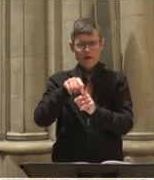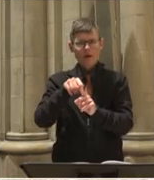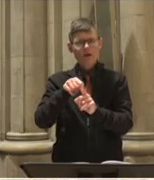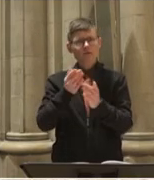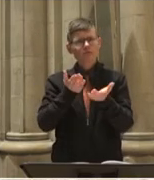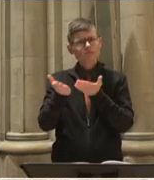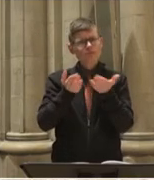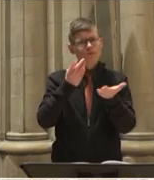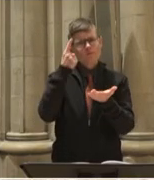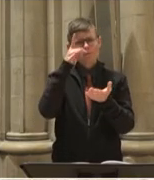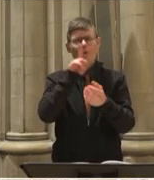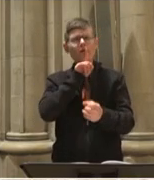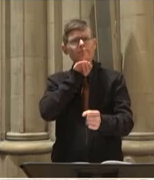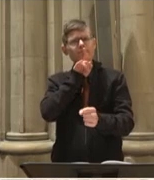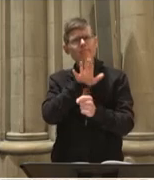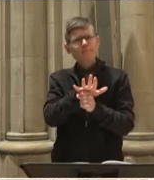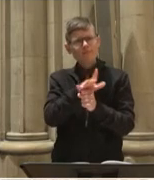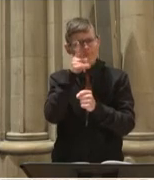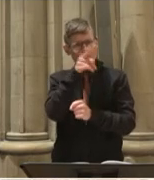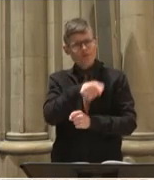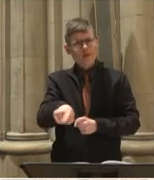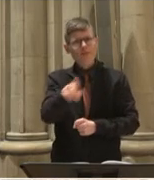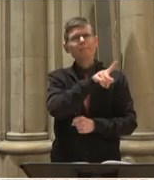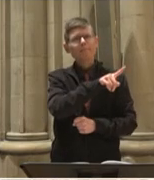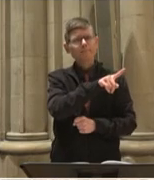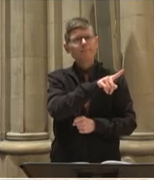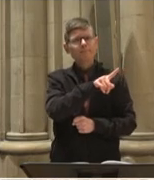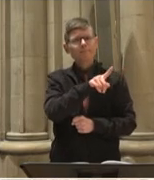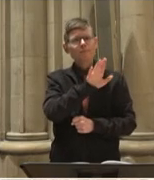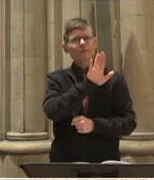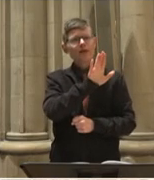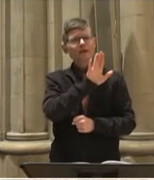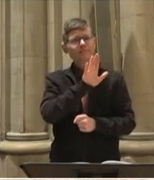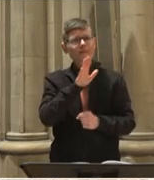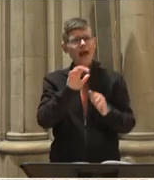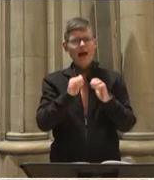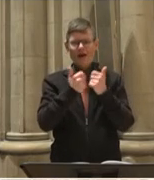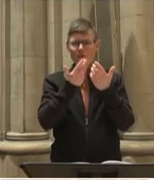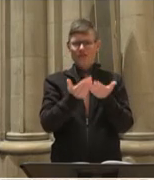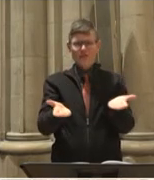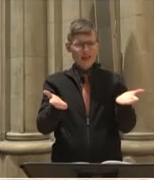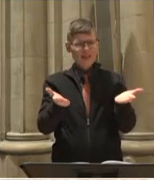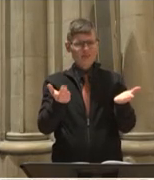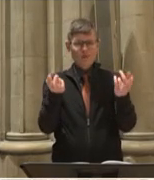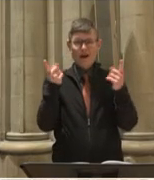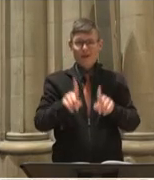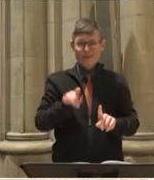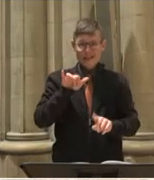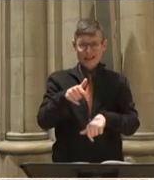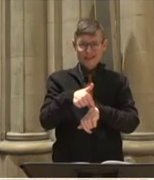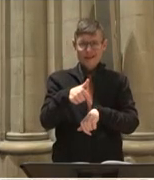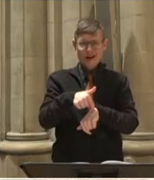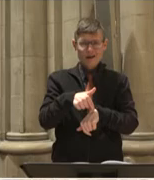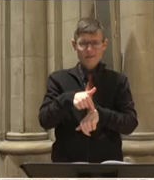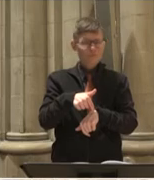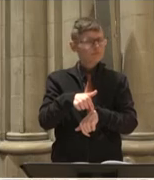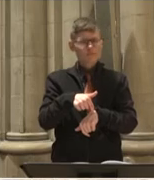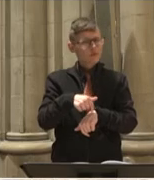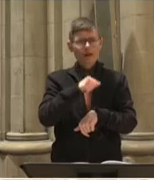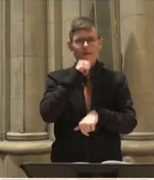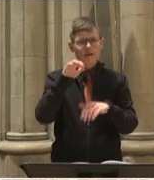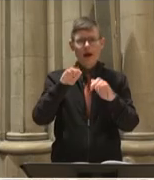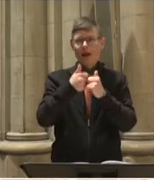for reaffirming for them that the way things were was not the way